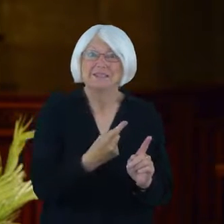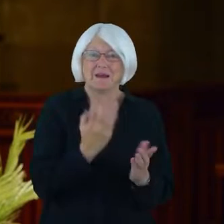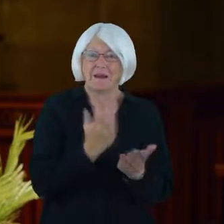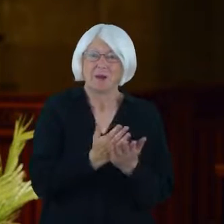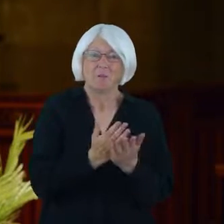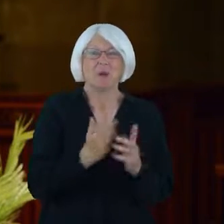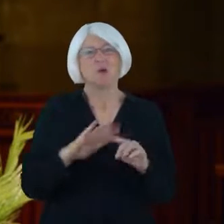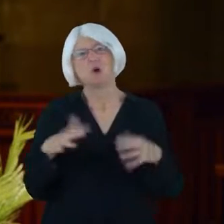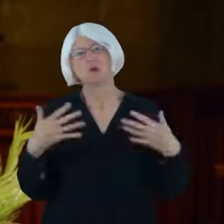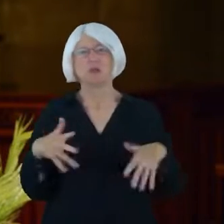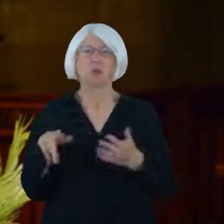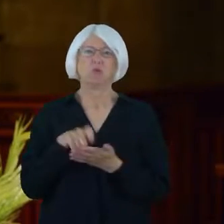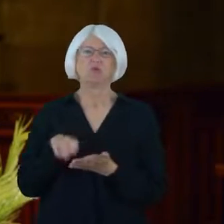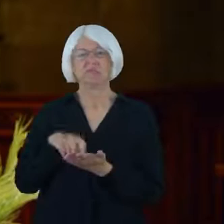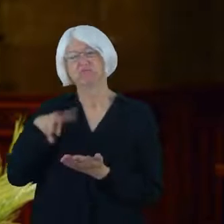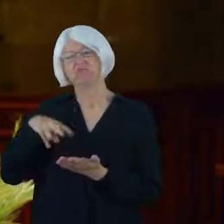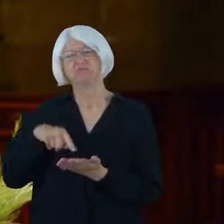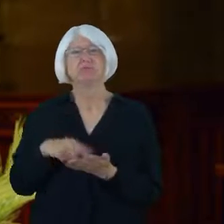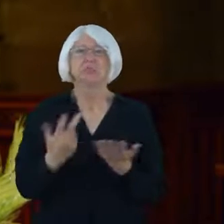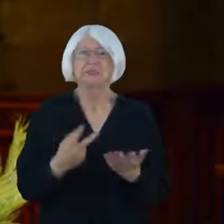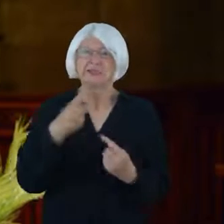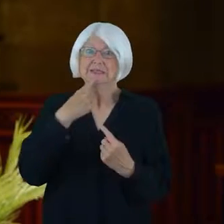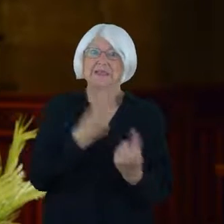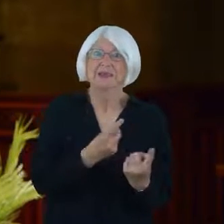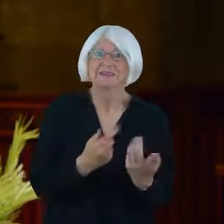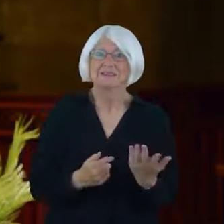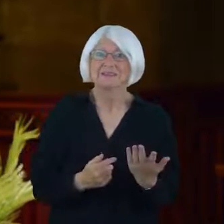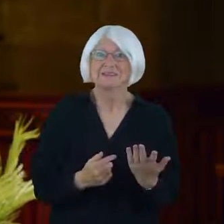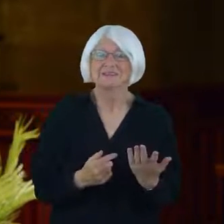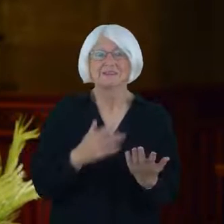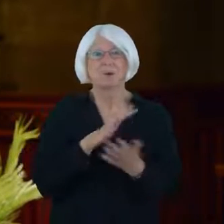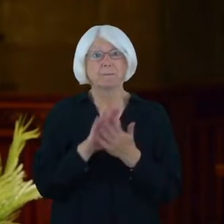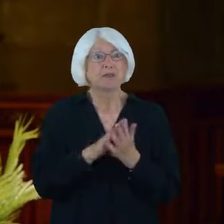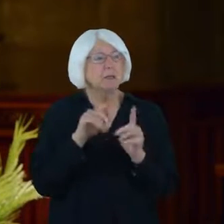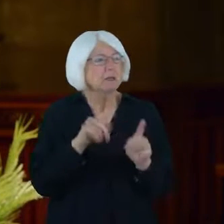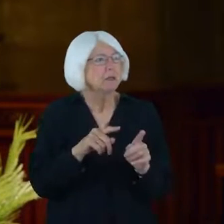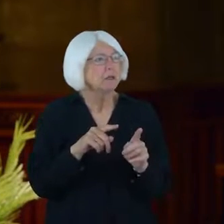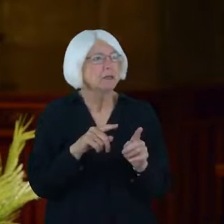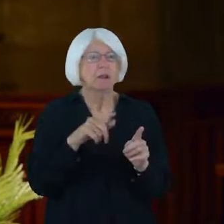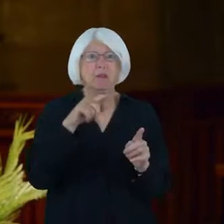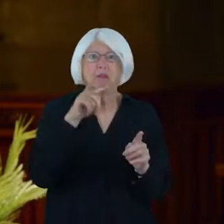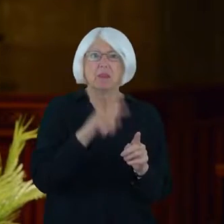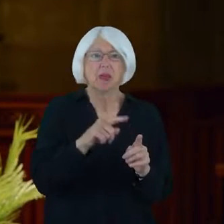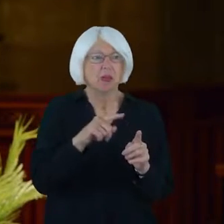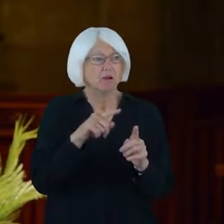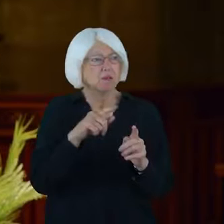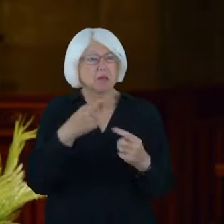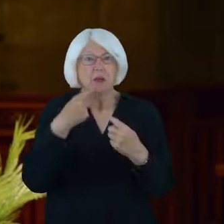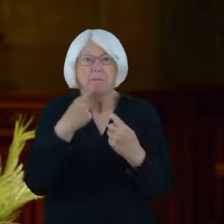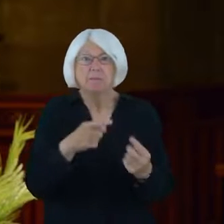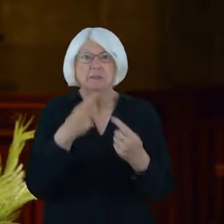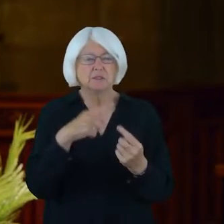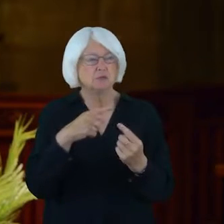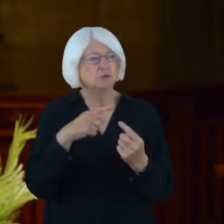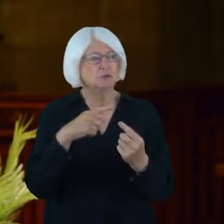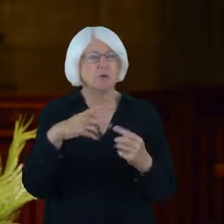By reading in this way, Hebrews discovers a message of rest and endurance for their